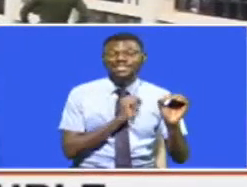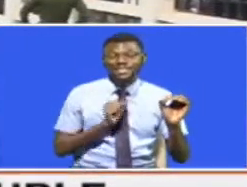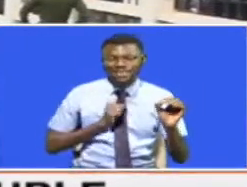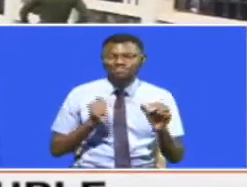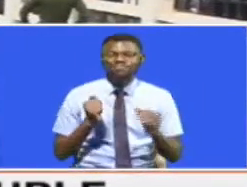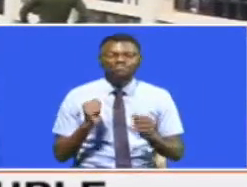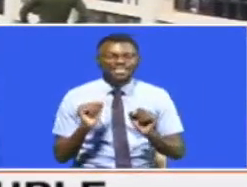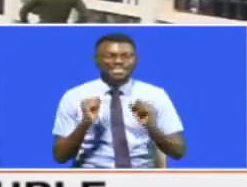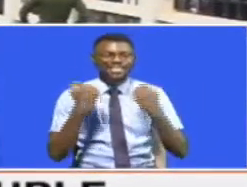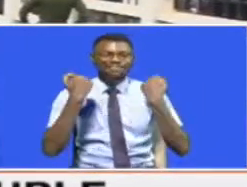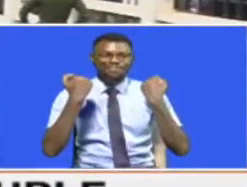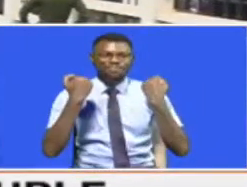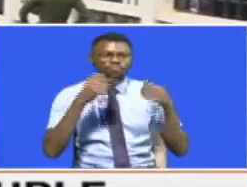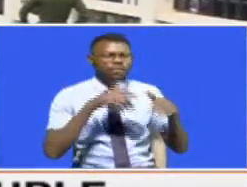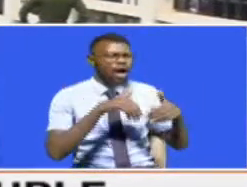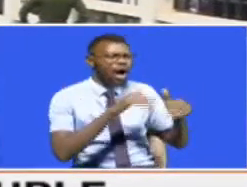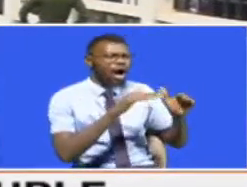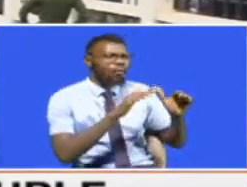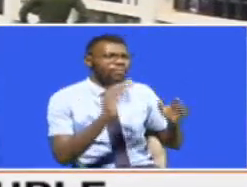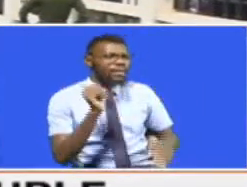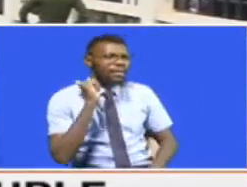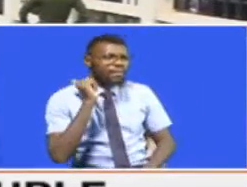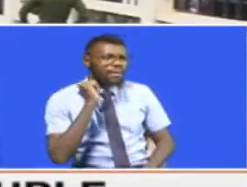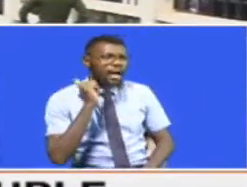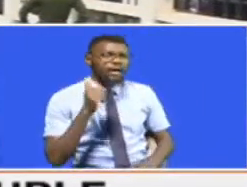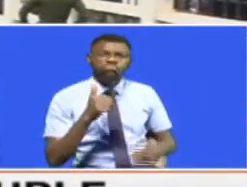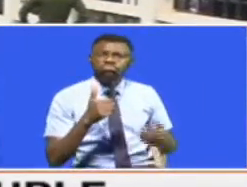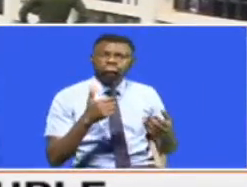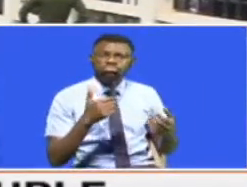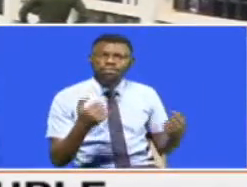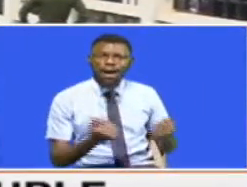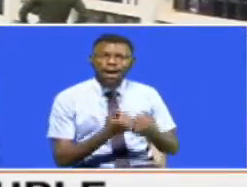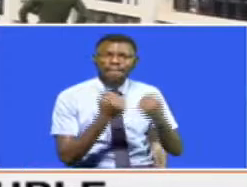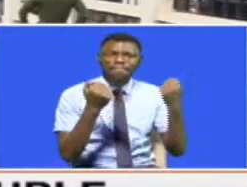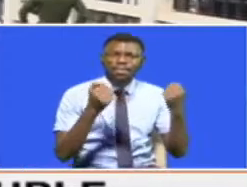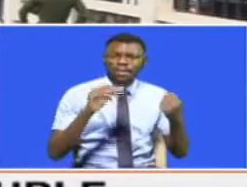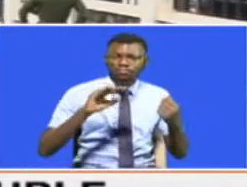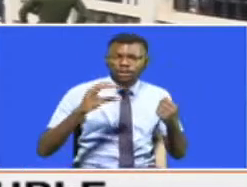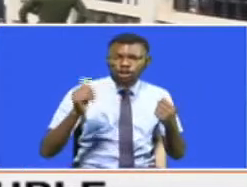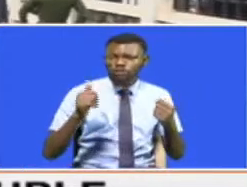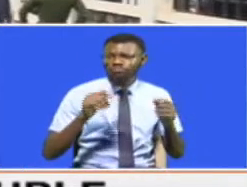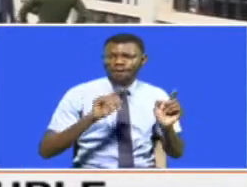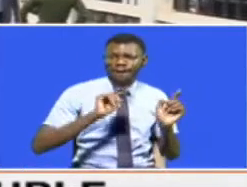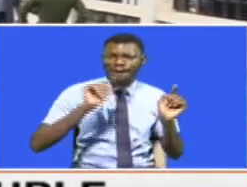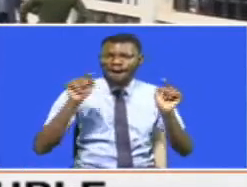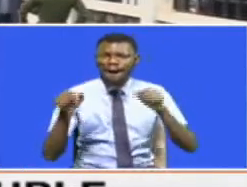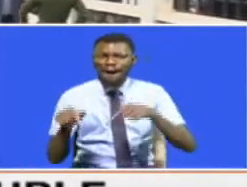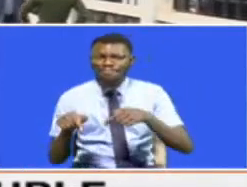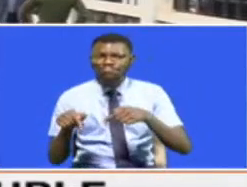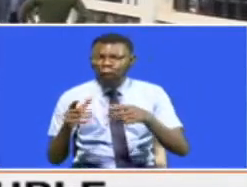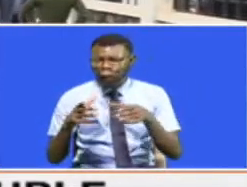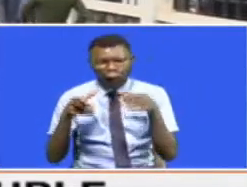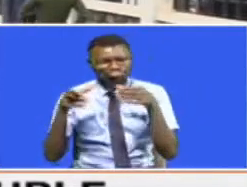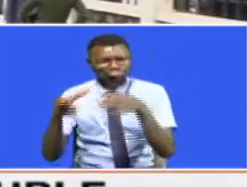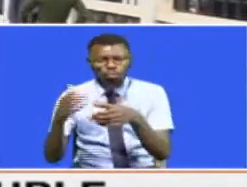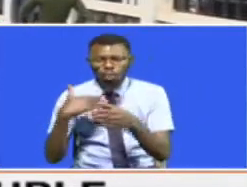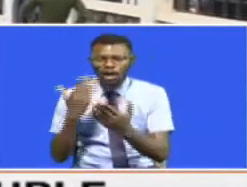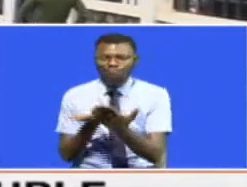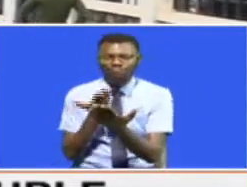Outside Nyamira County Assembly, when a section of MCAs arrived ready to table a motion of impeachment against Governor Amos